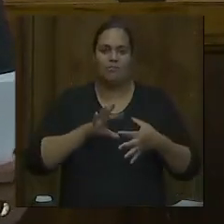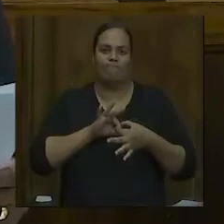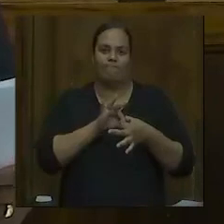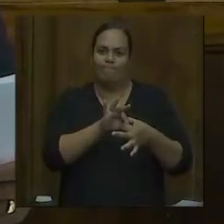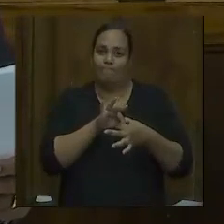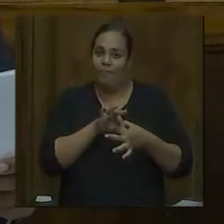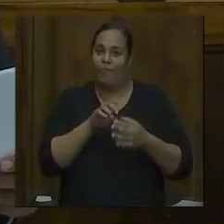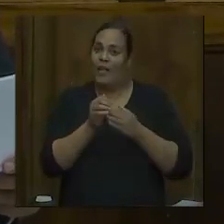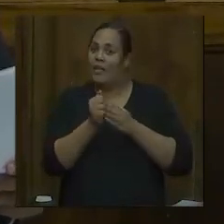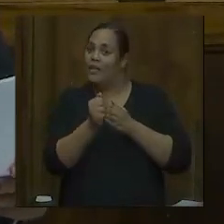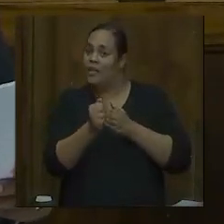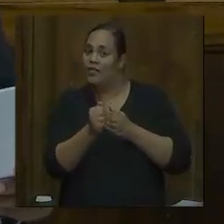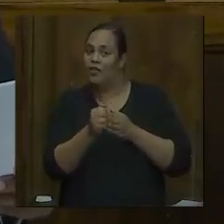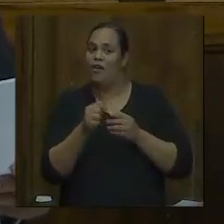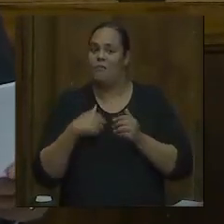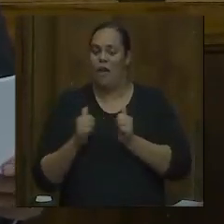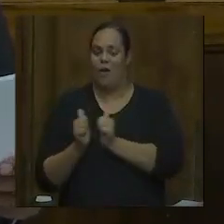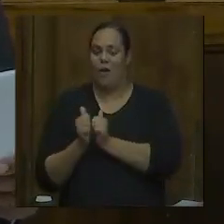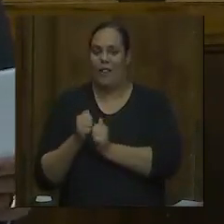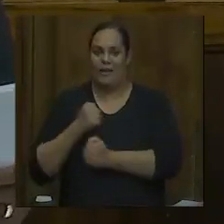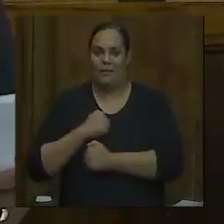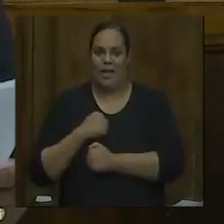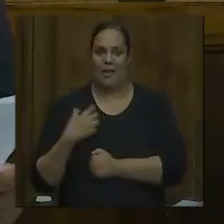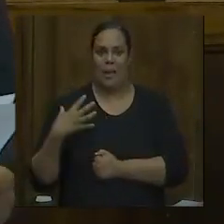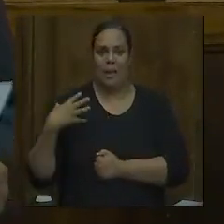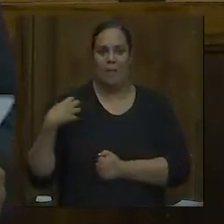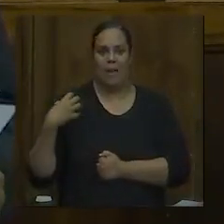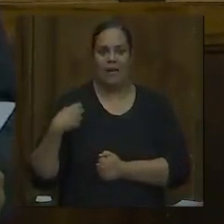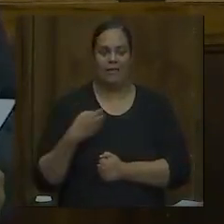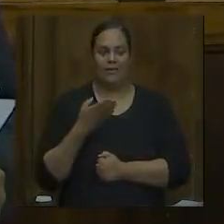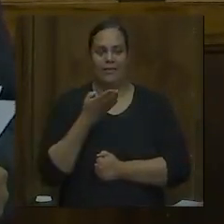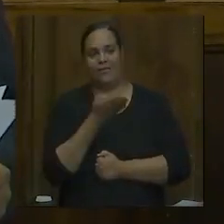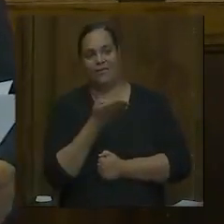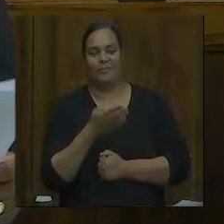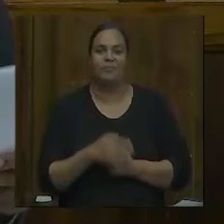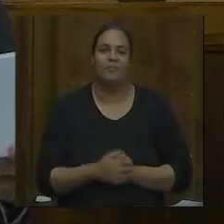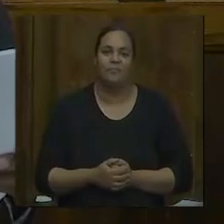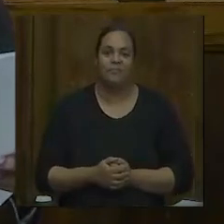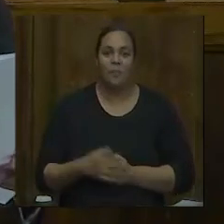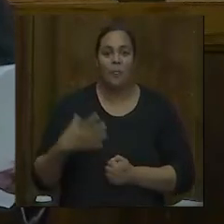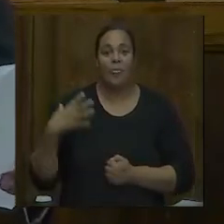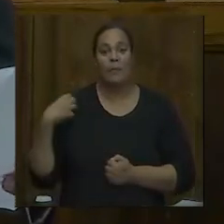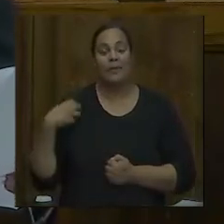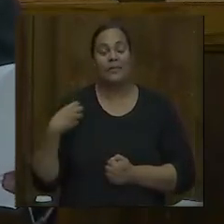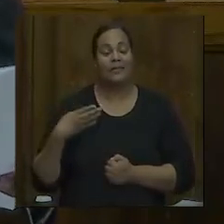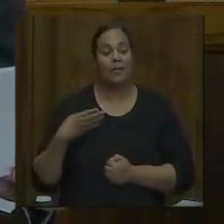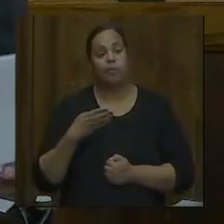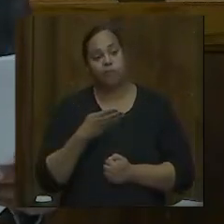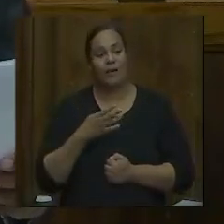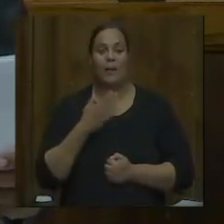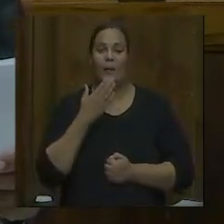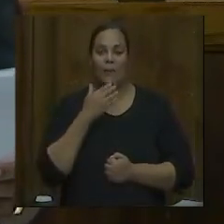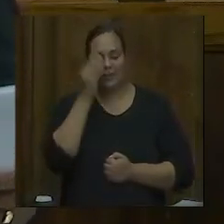commitment and leadership of my colleague, Minister Andrew Marais. Minister Marais,